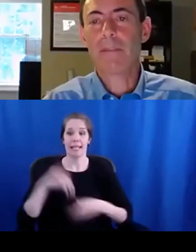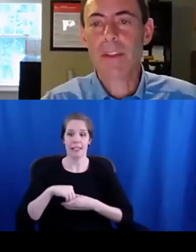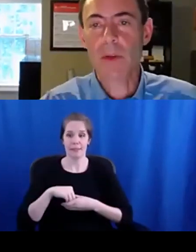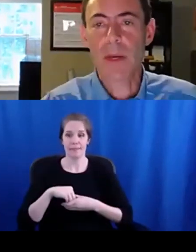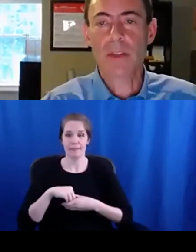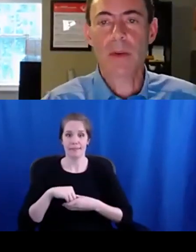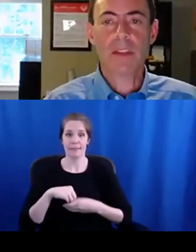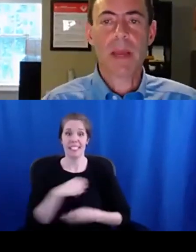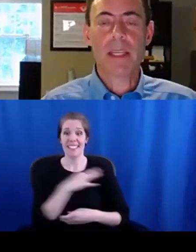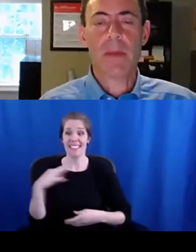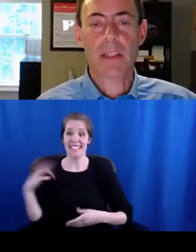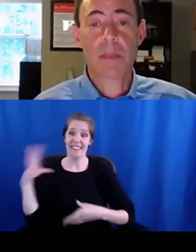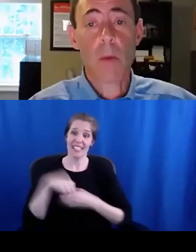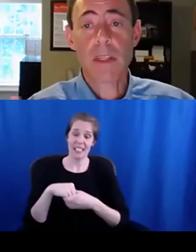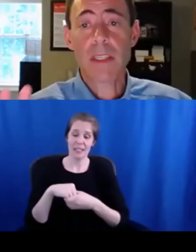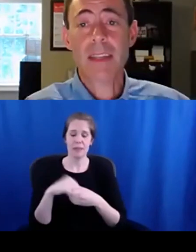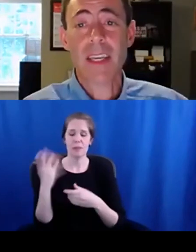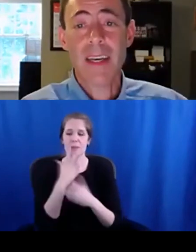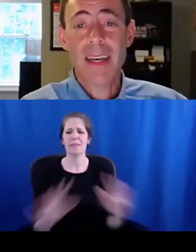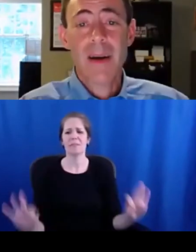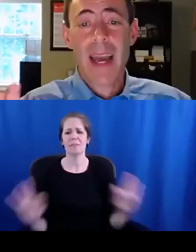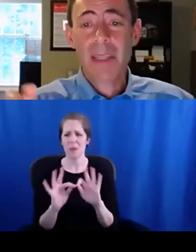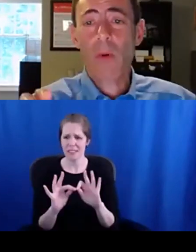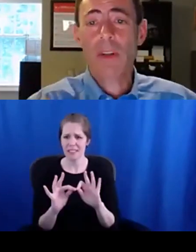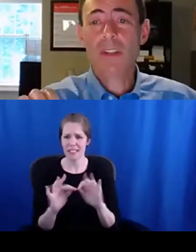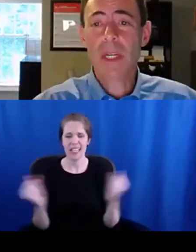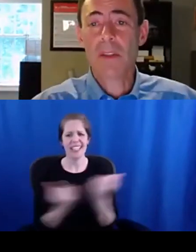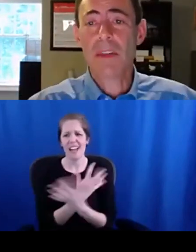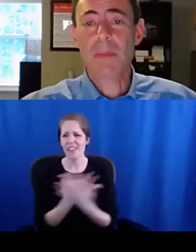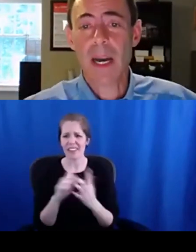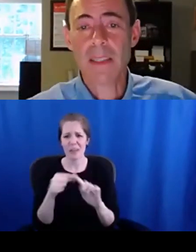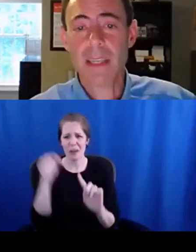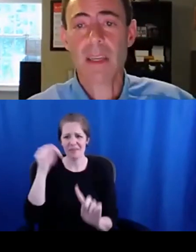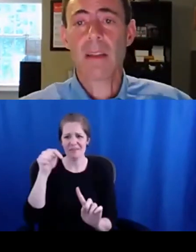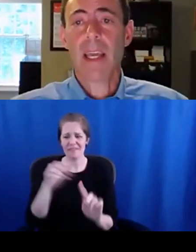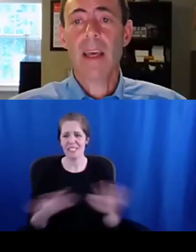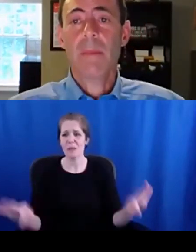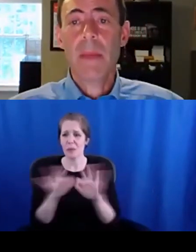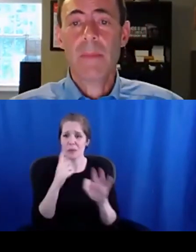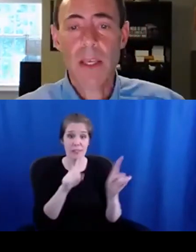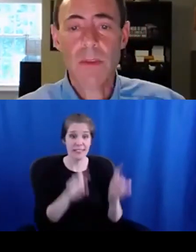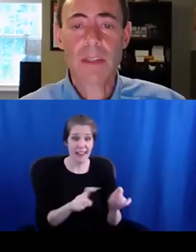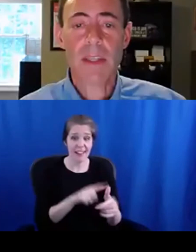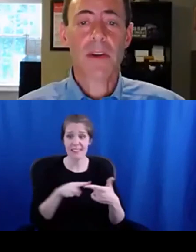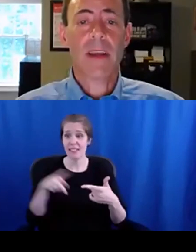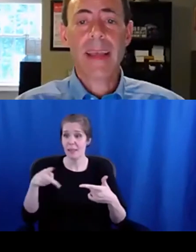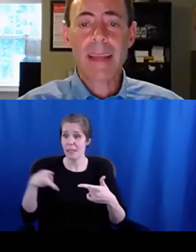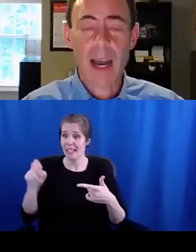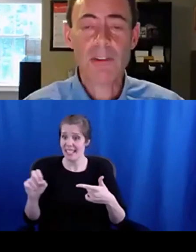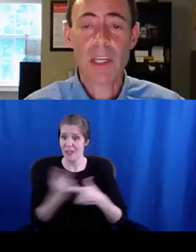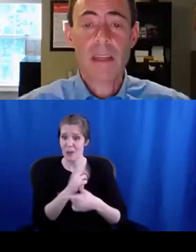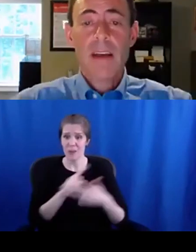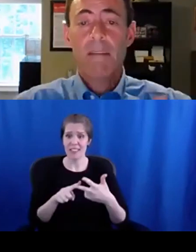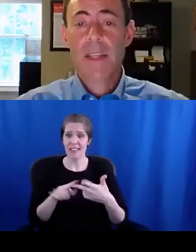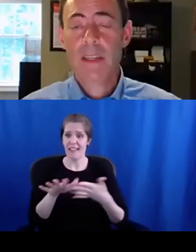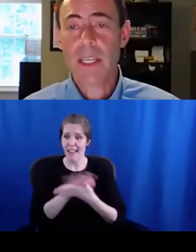everything we're doing during this pandemic. It's important to testing, and it's important to so many other things beyond testing, like PPE use in the center, hand